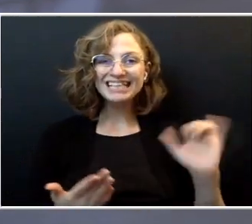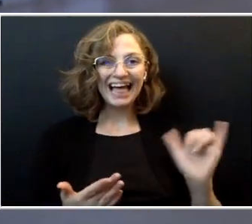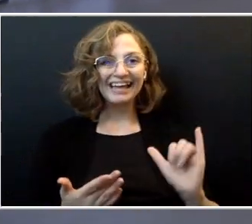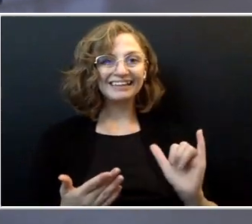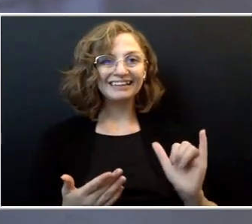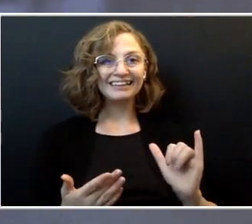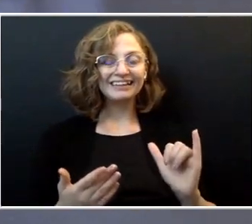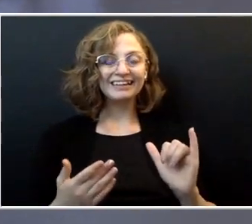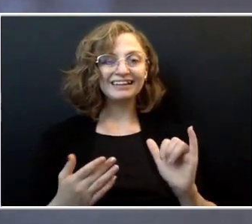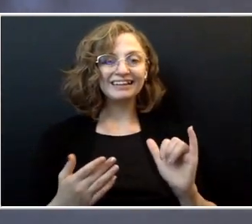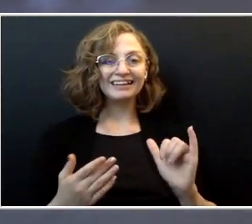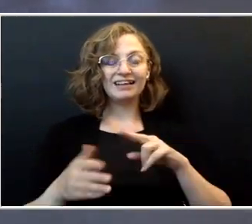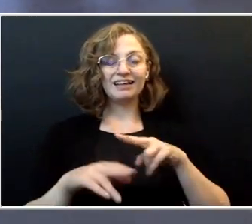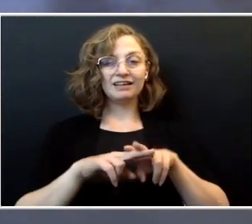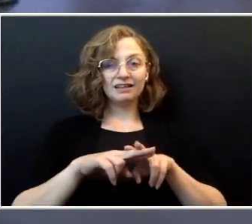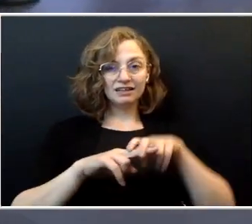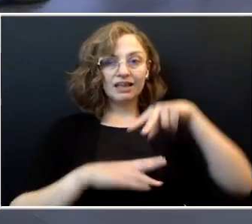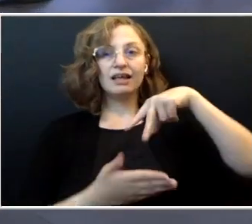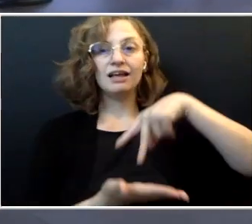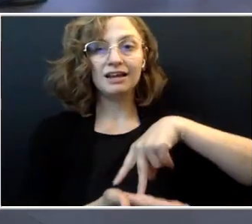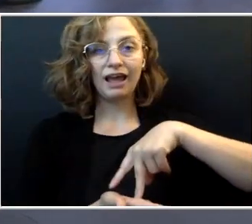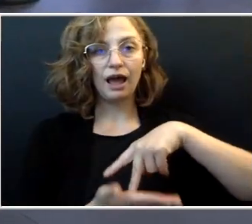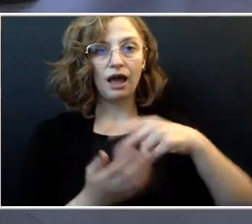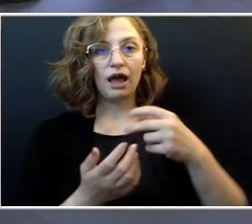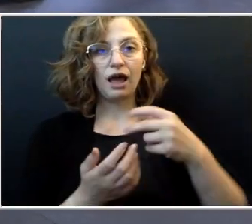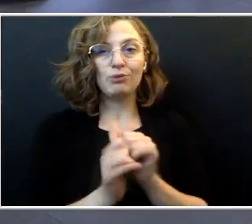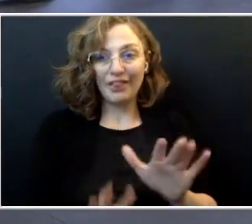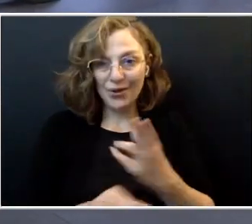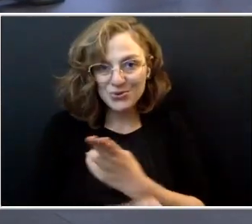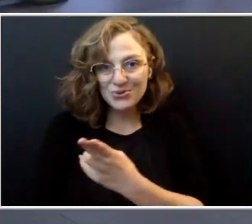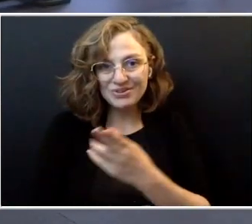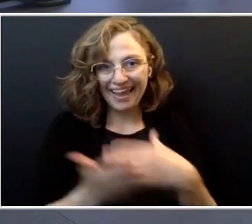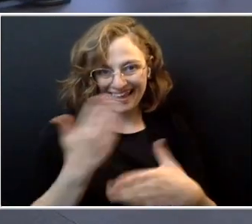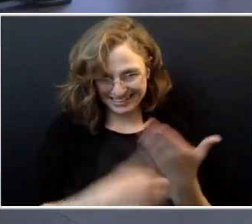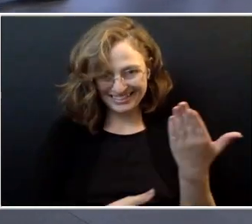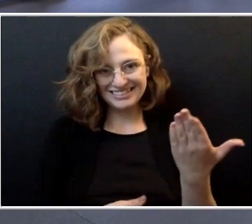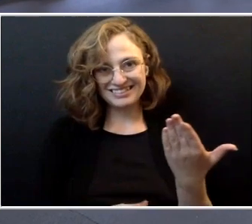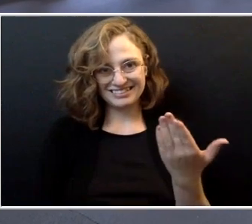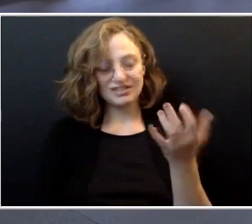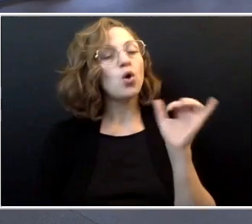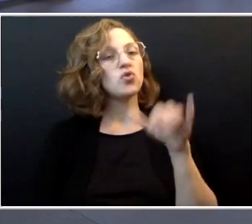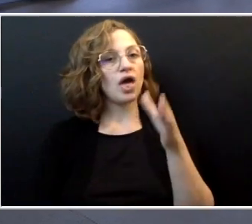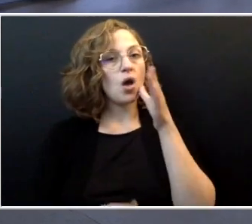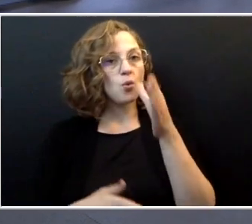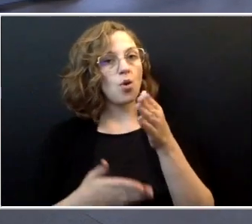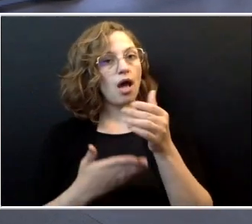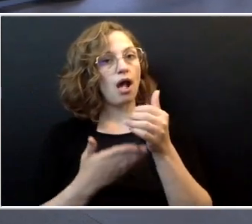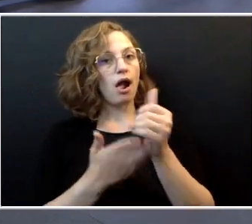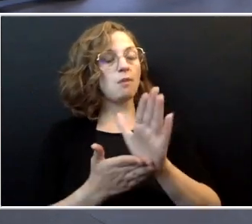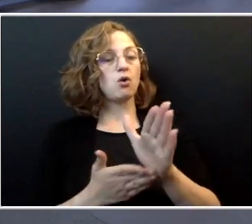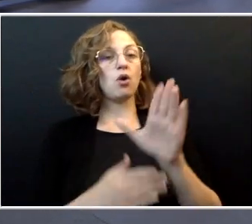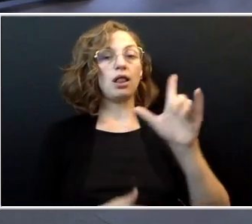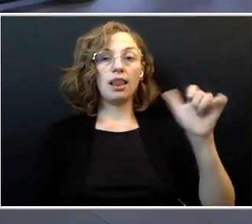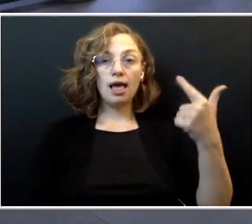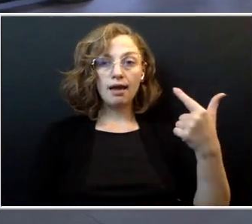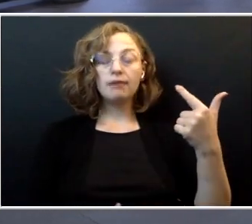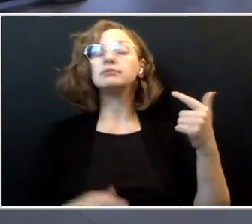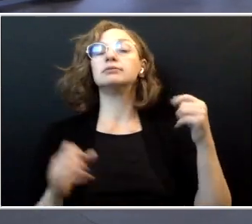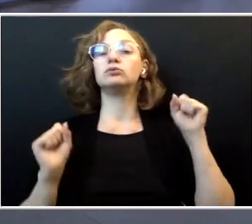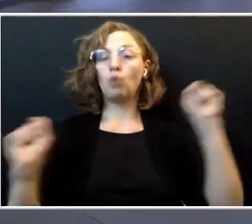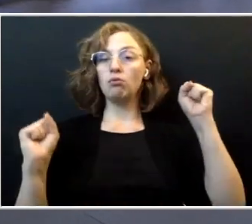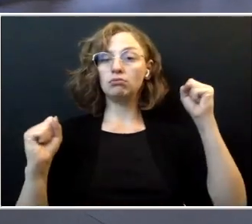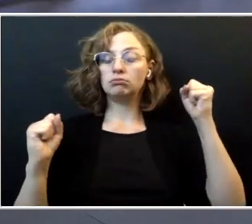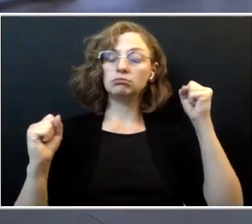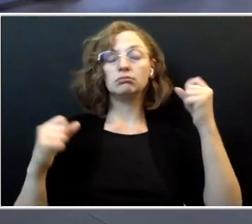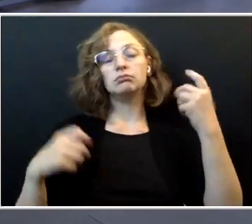hands, using your hands to push off the chair. So doing something like that will help keep your legs strong, help keep that functional mobility and strength